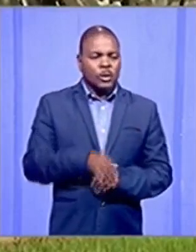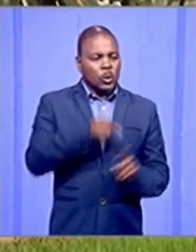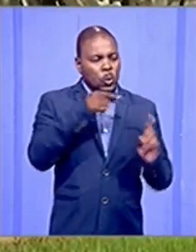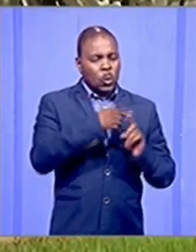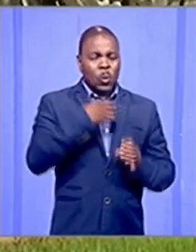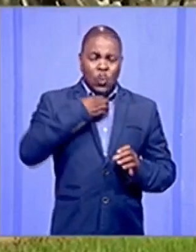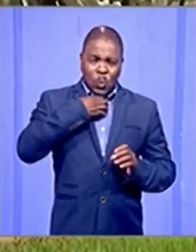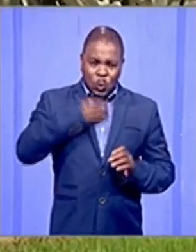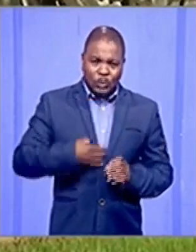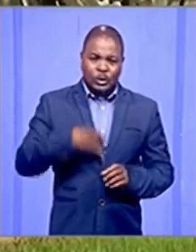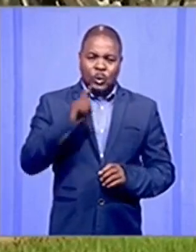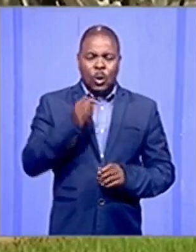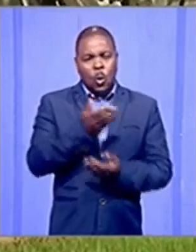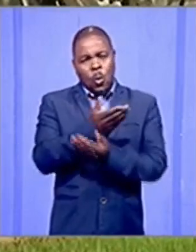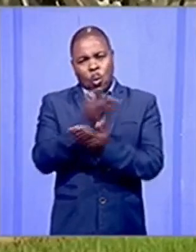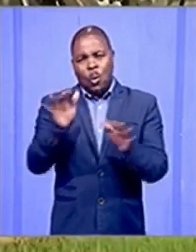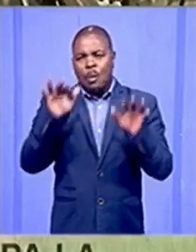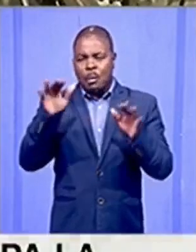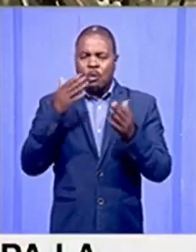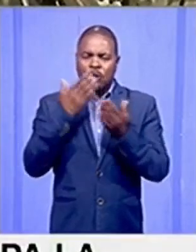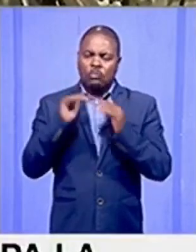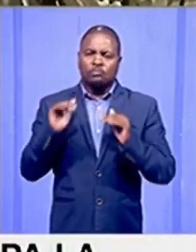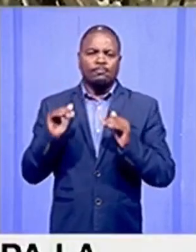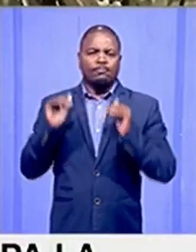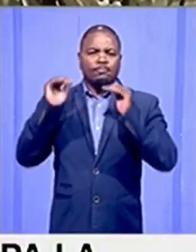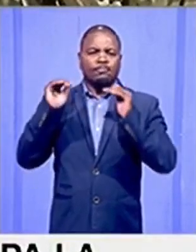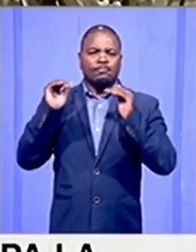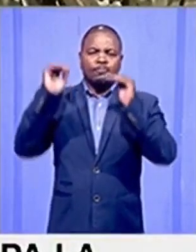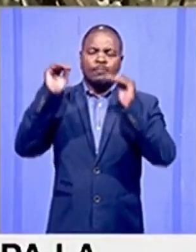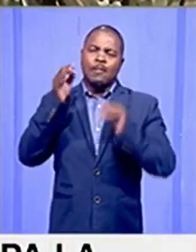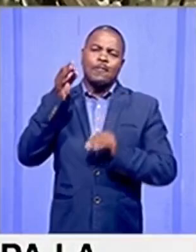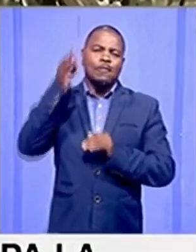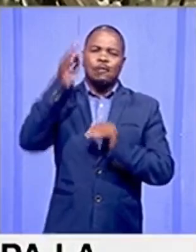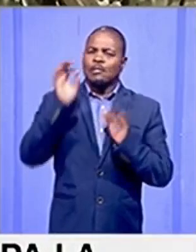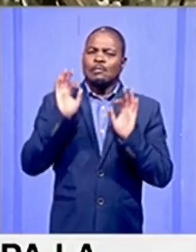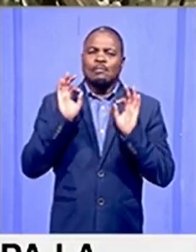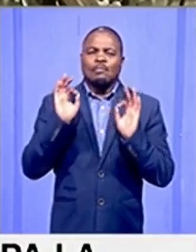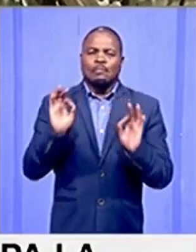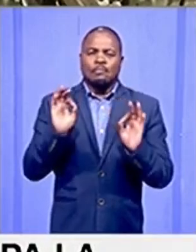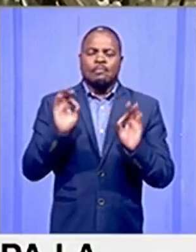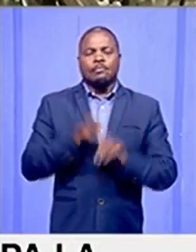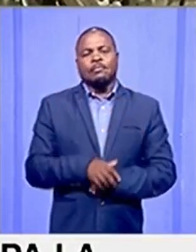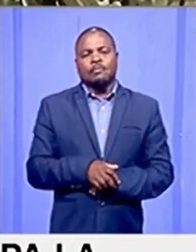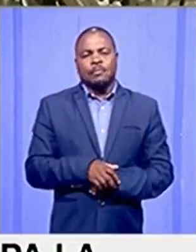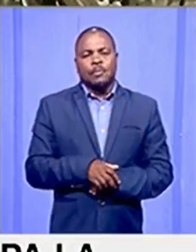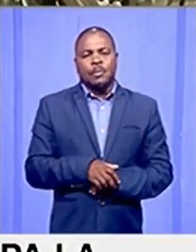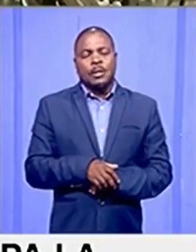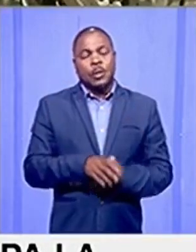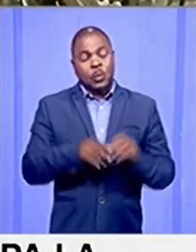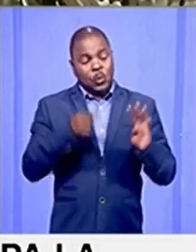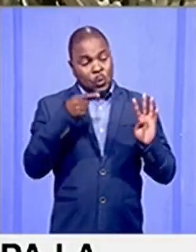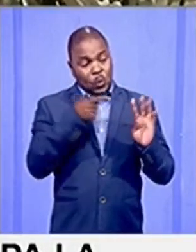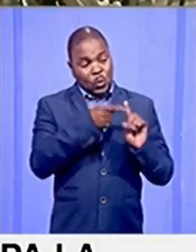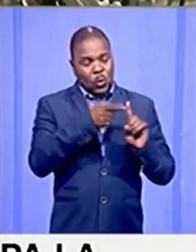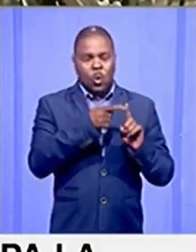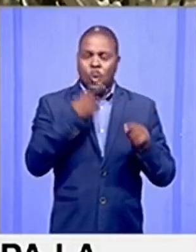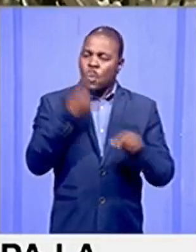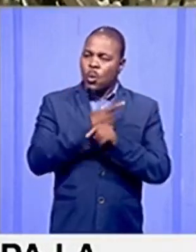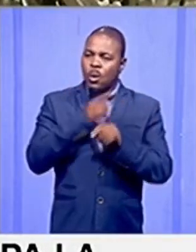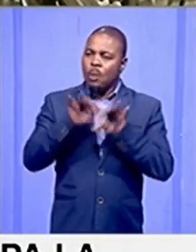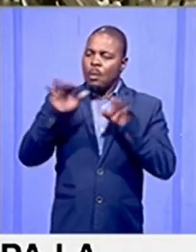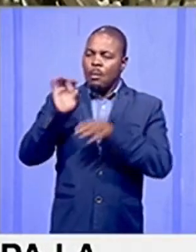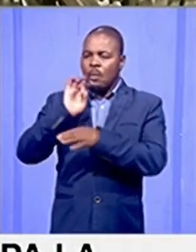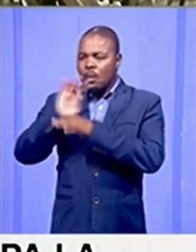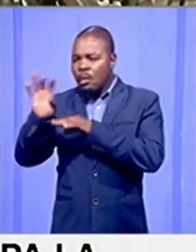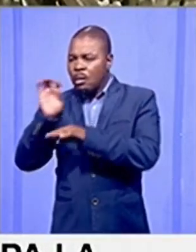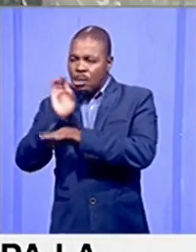motho e mong le mong e be motho ya nang le bokamoso o batsi. Ene le motho ya dikeletso ka mehla le